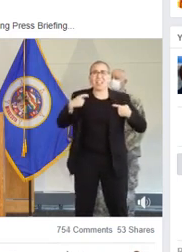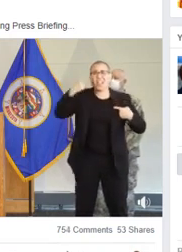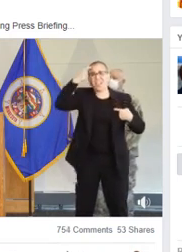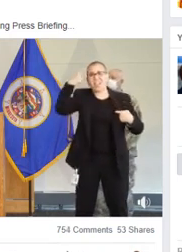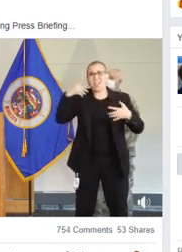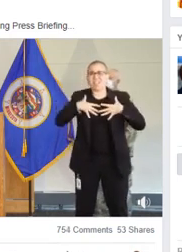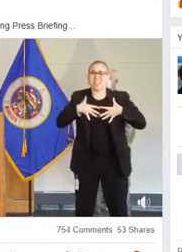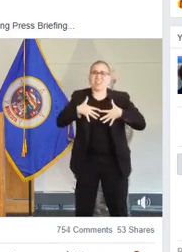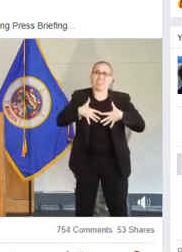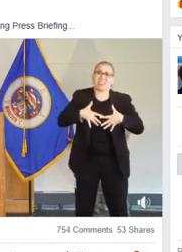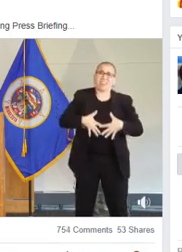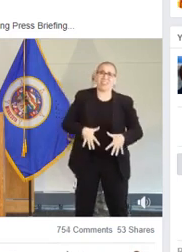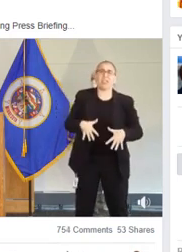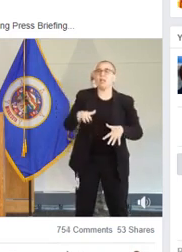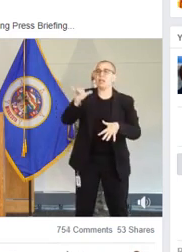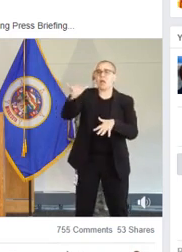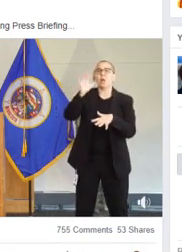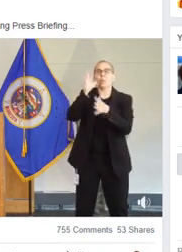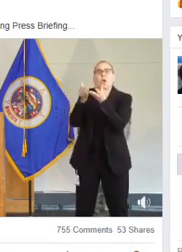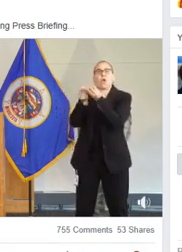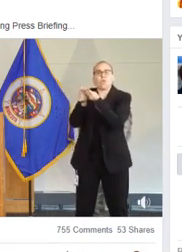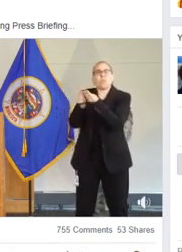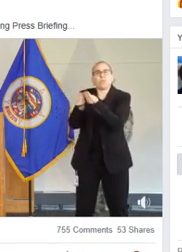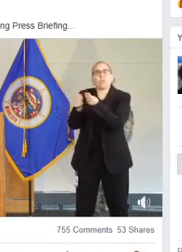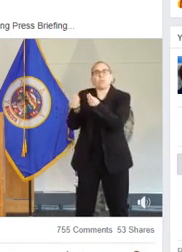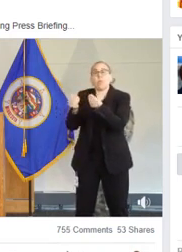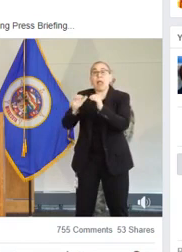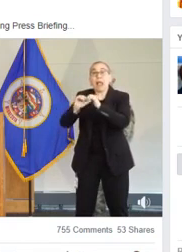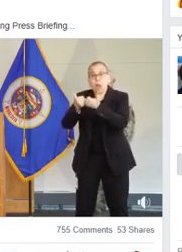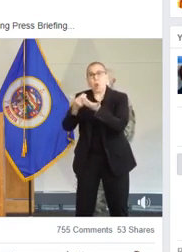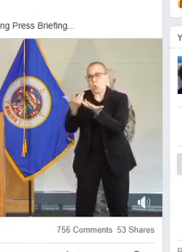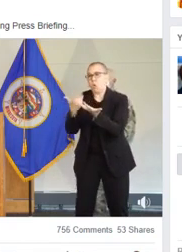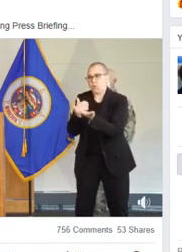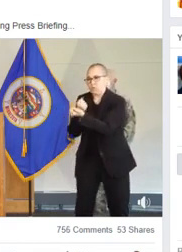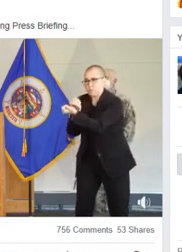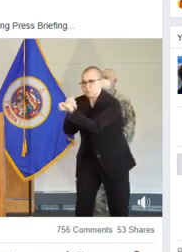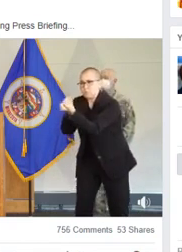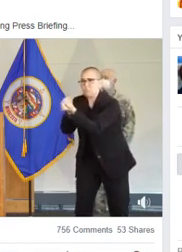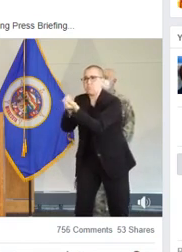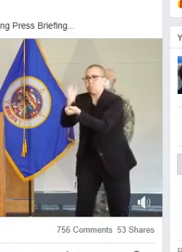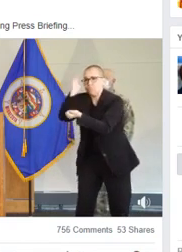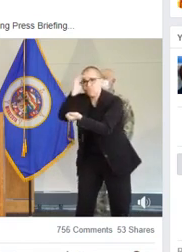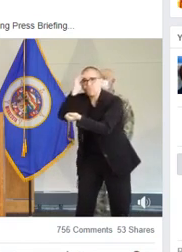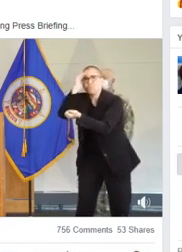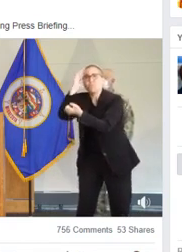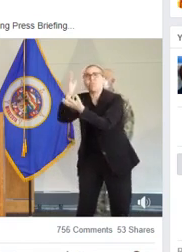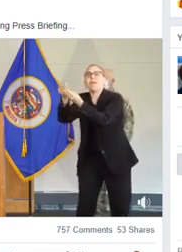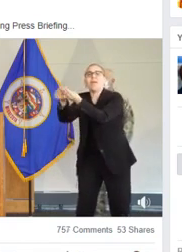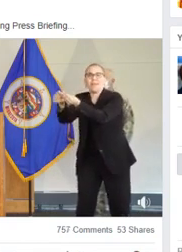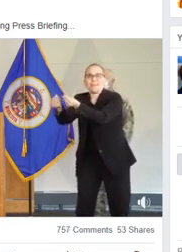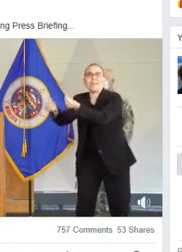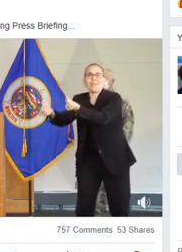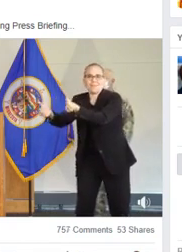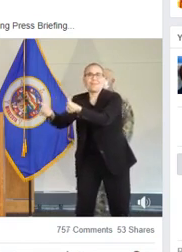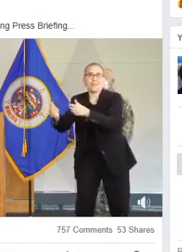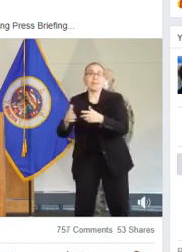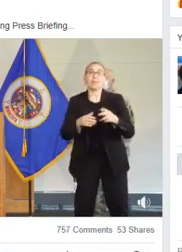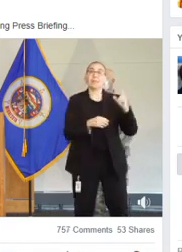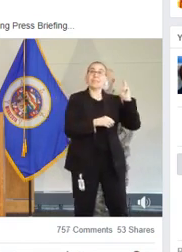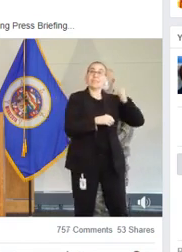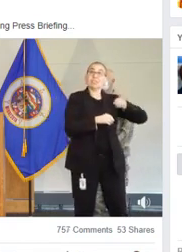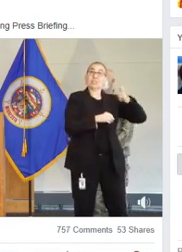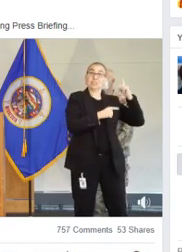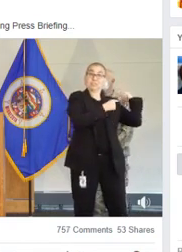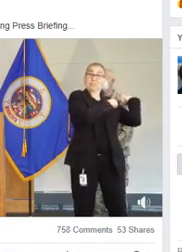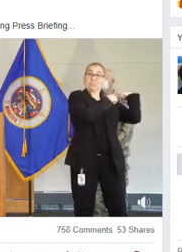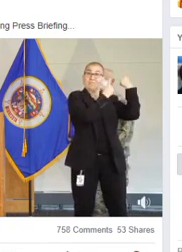being in bondage and servitude, then second-class citizenship, and now fraught with disparities from